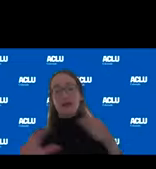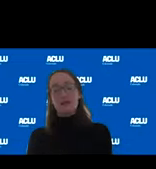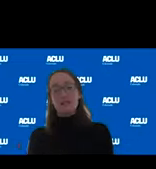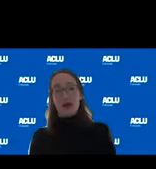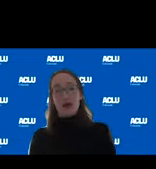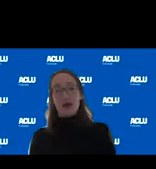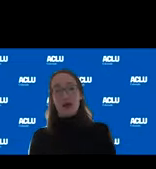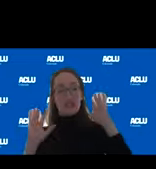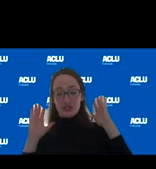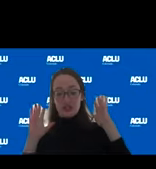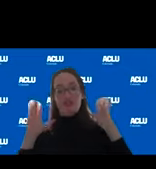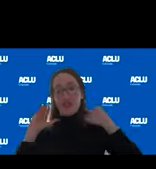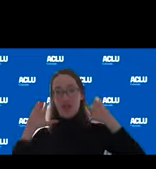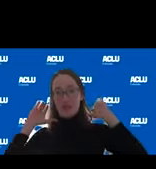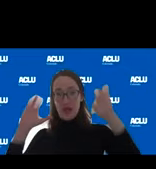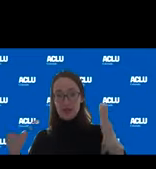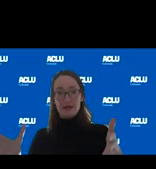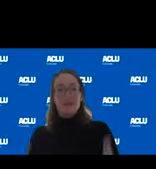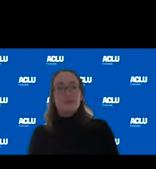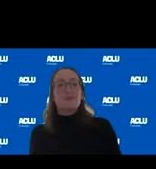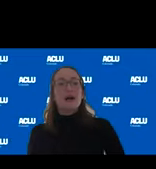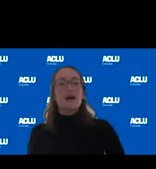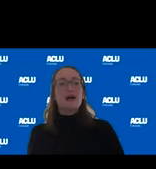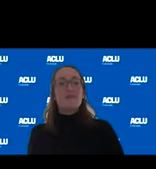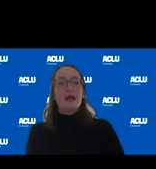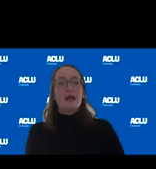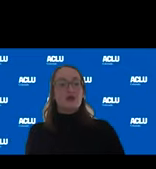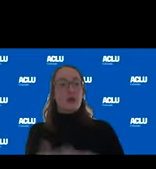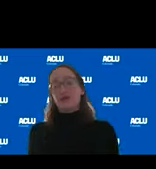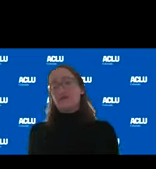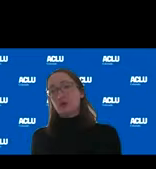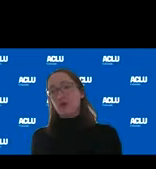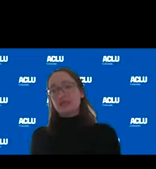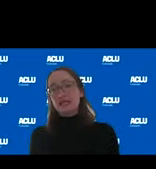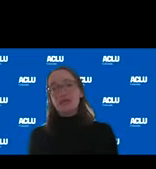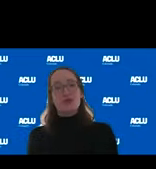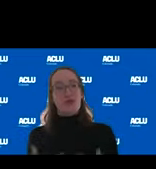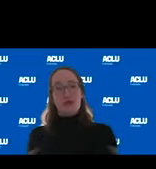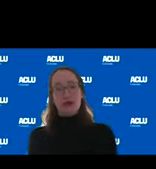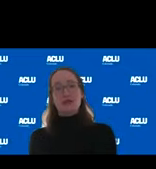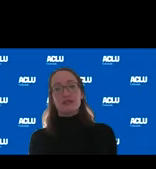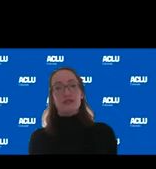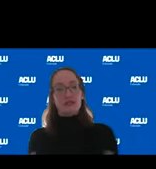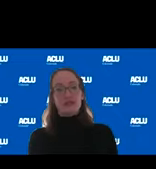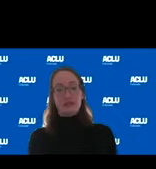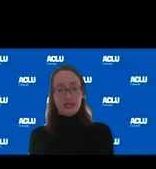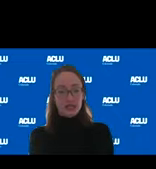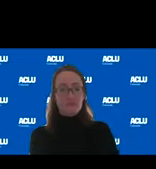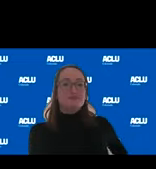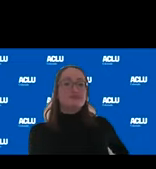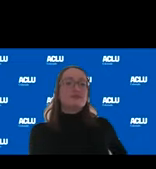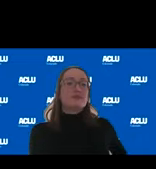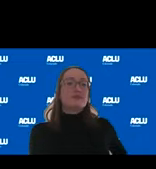not an absentee ballot, it's just a ballot. You don't have to request it, you will automatically receive it for every election.